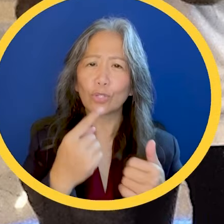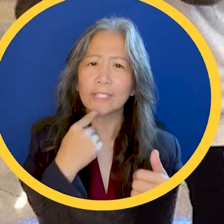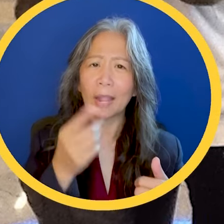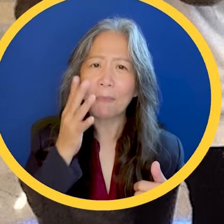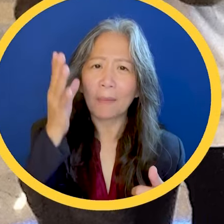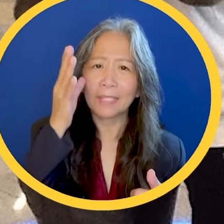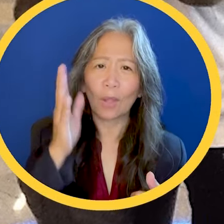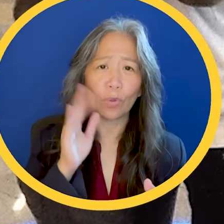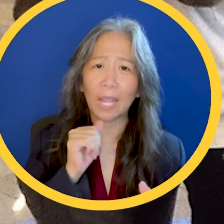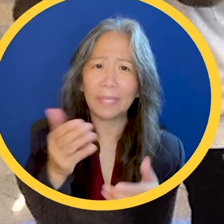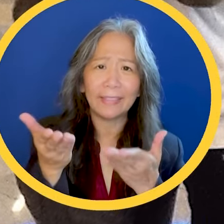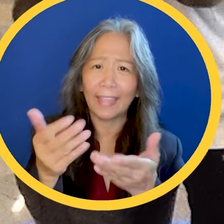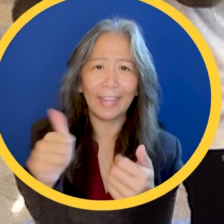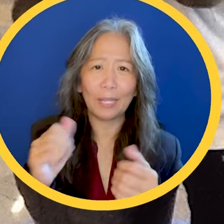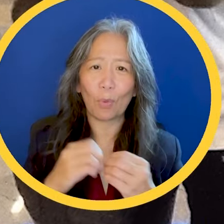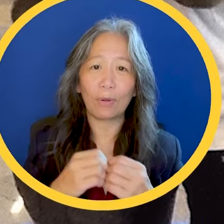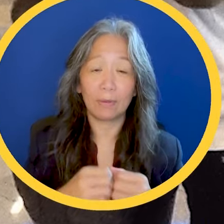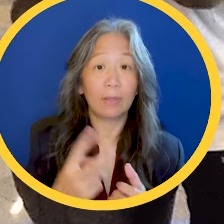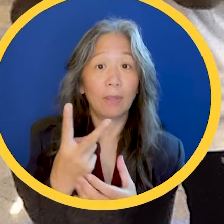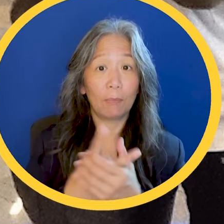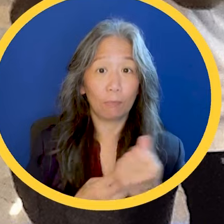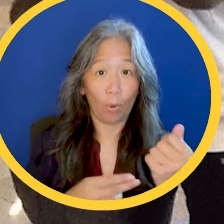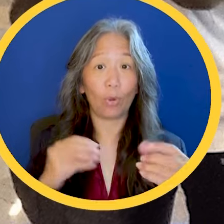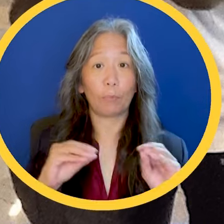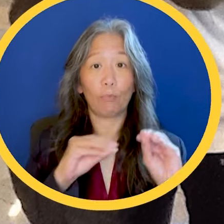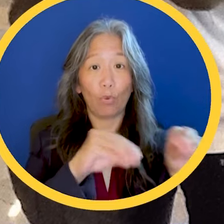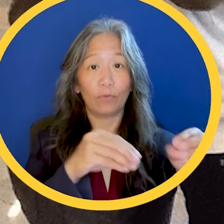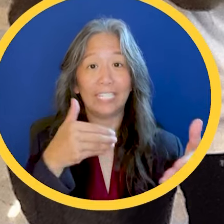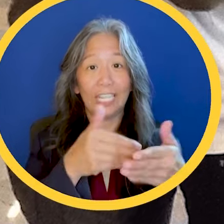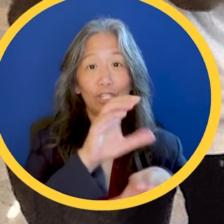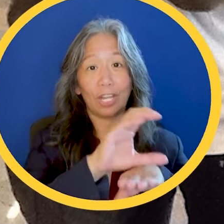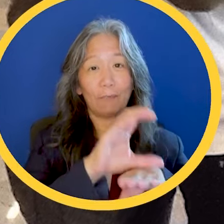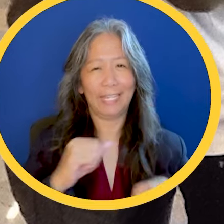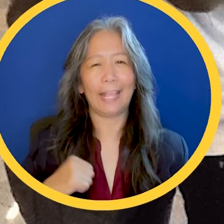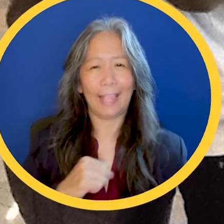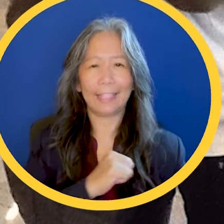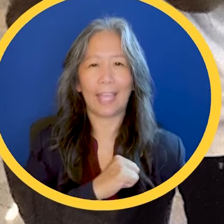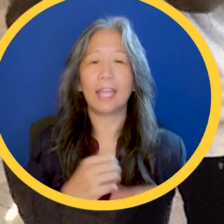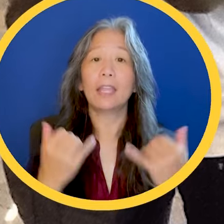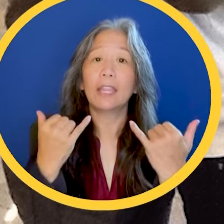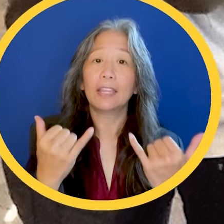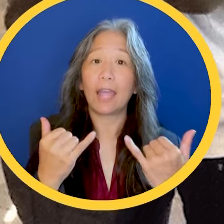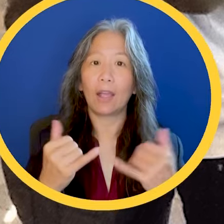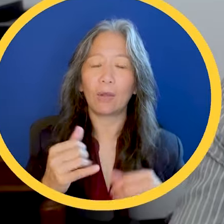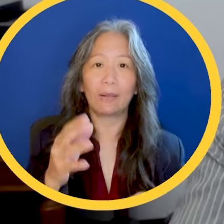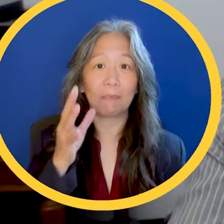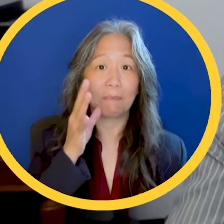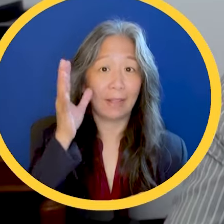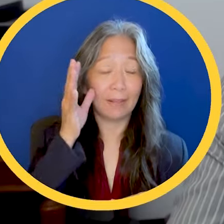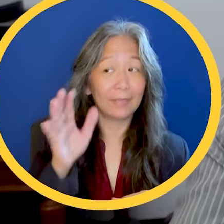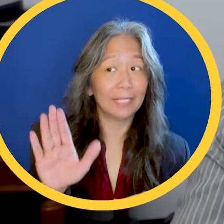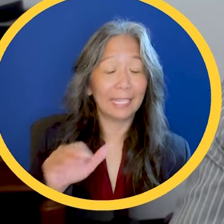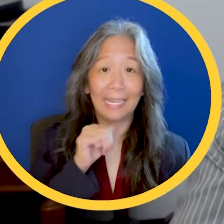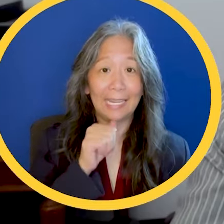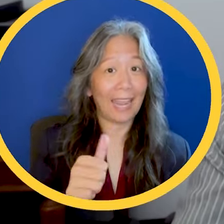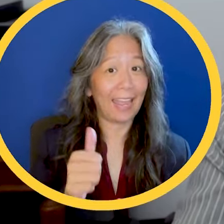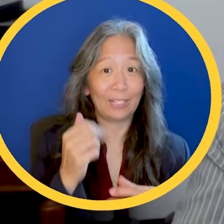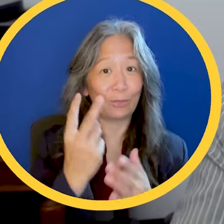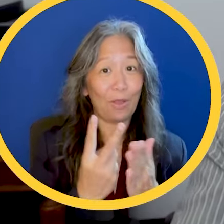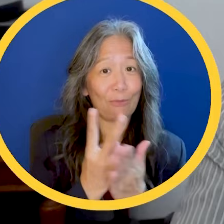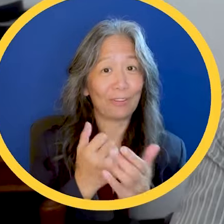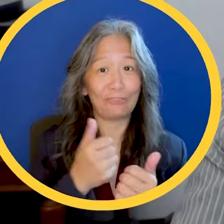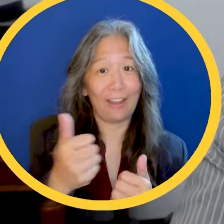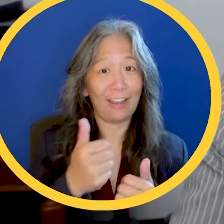How do you tell your mom and dad you're not going to be with them anymore? We both moved up closer to the chapel in Atlanta. But now, sorry, mom, it's not a two-hour